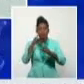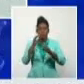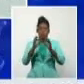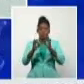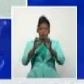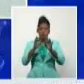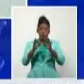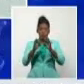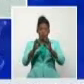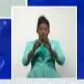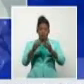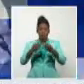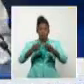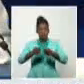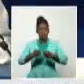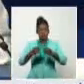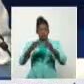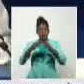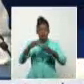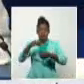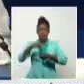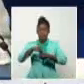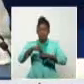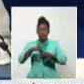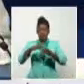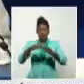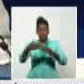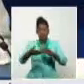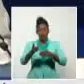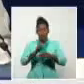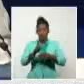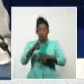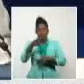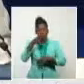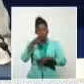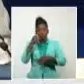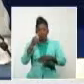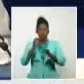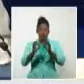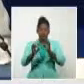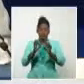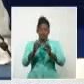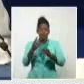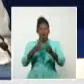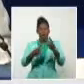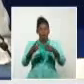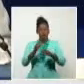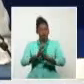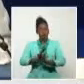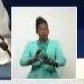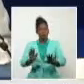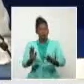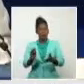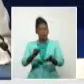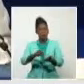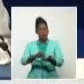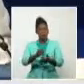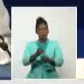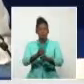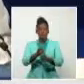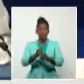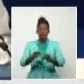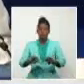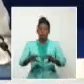Clara, 11 from Cienfuegos, 56 from Sanchez Spiritus, 77 from Ciego de Ávila, 33 from